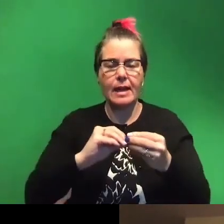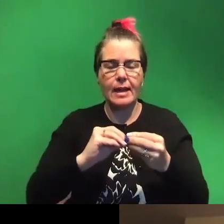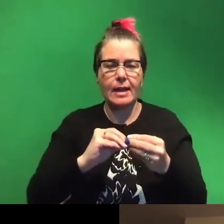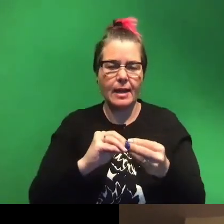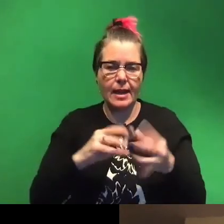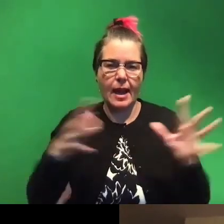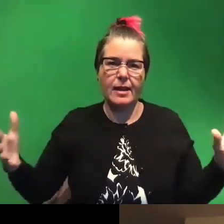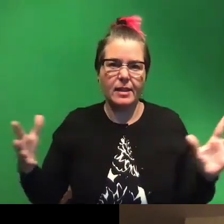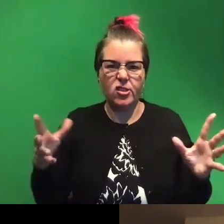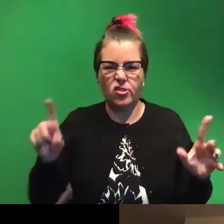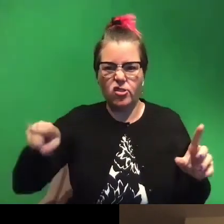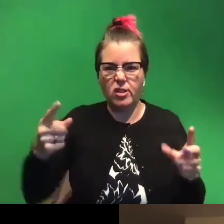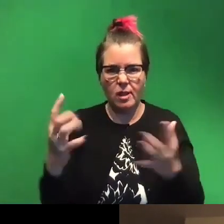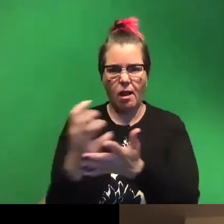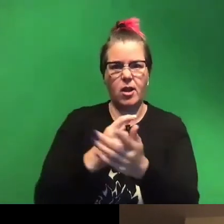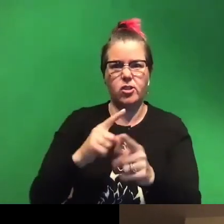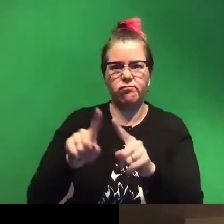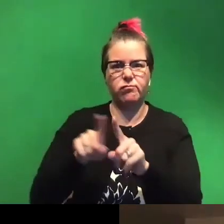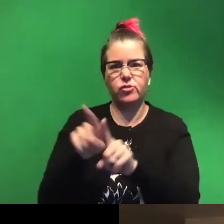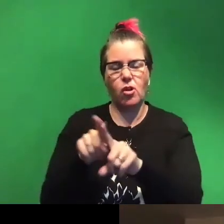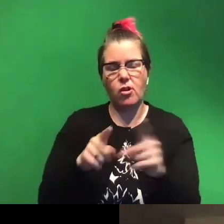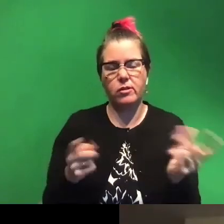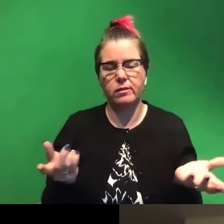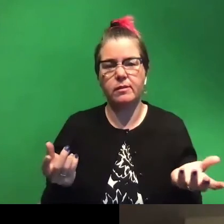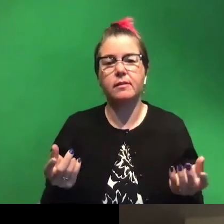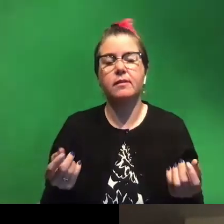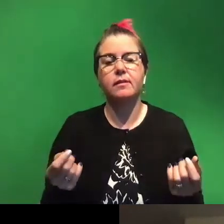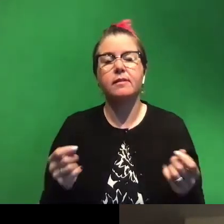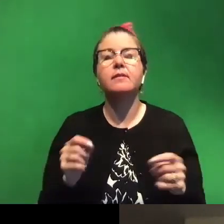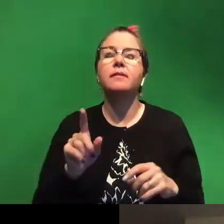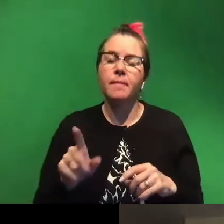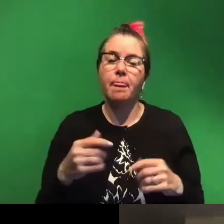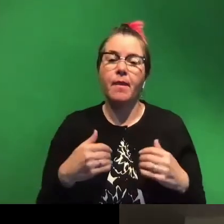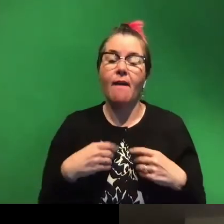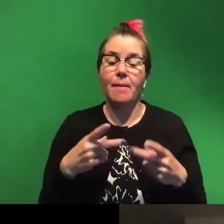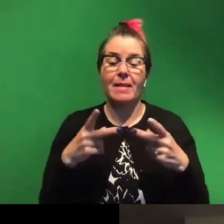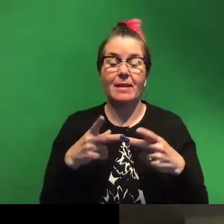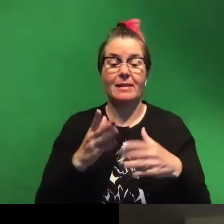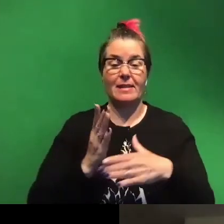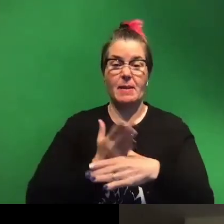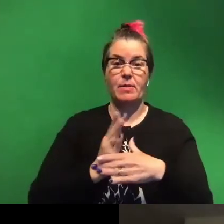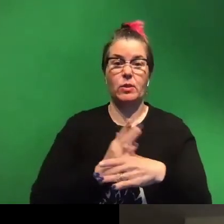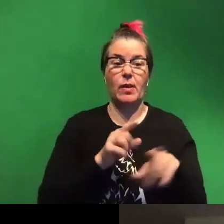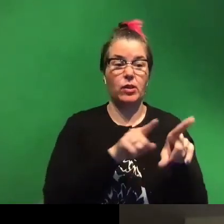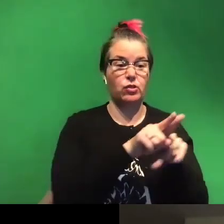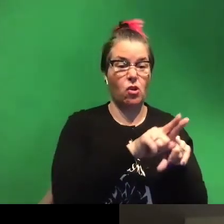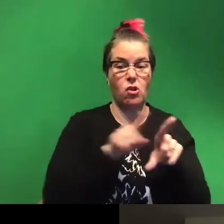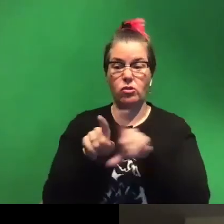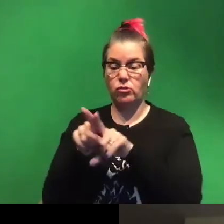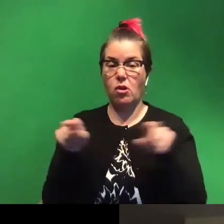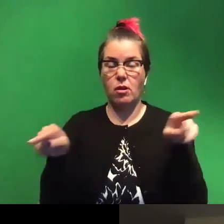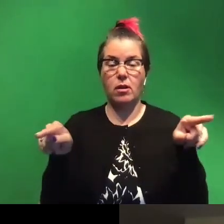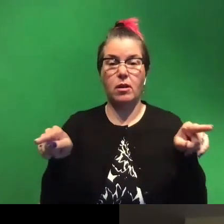it's just a collection of stars. Right. But then you have places in between those two stars, for example, that